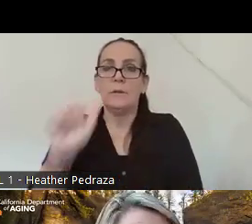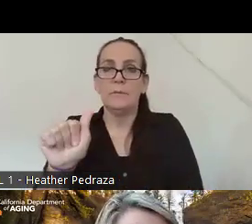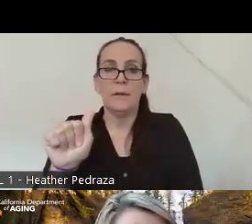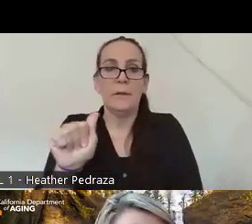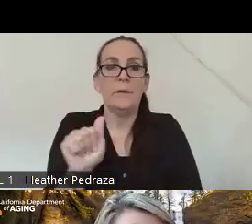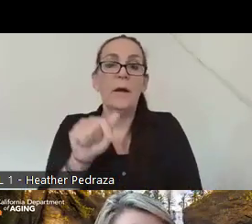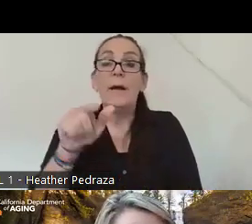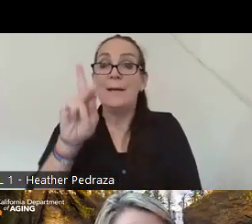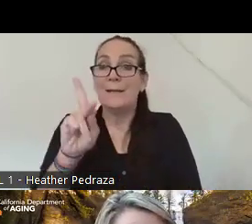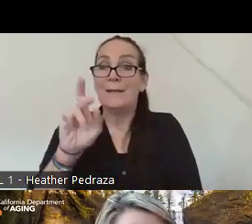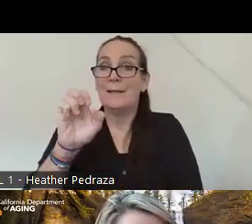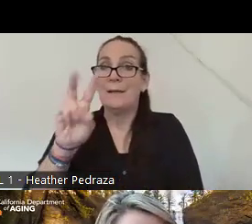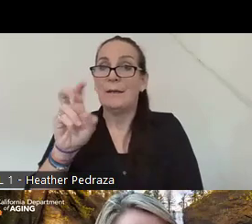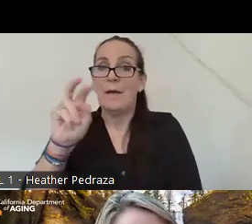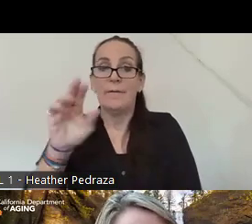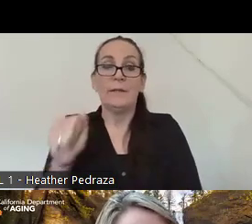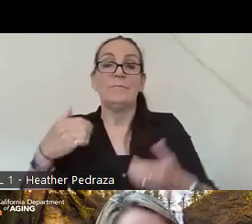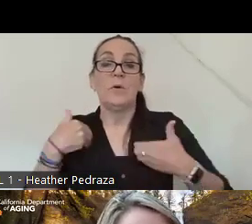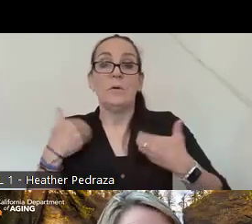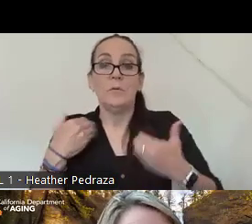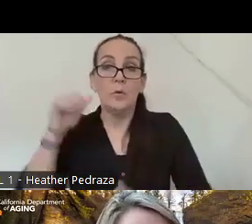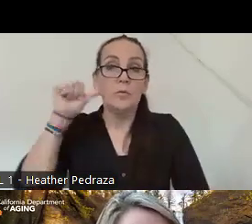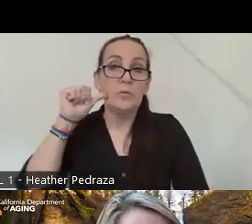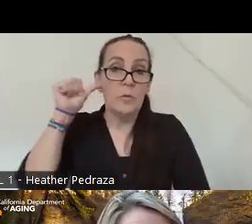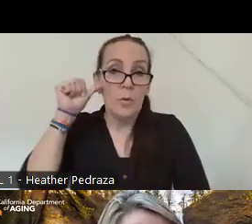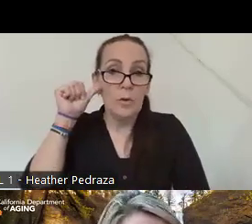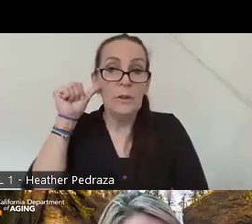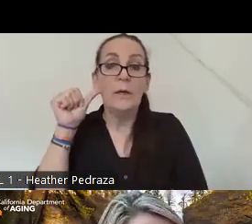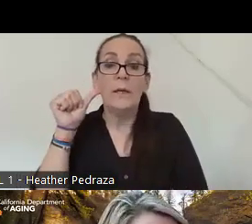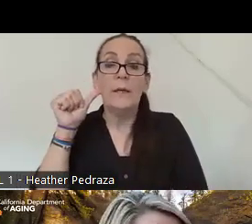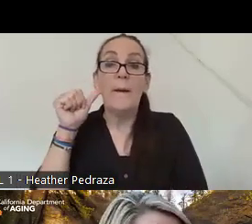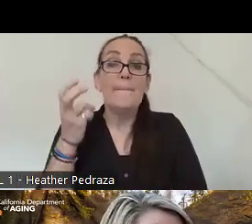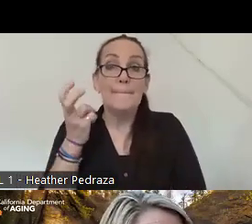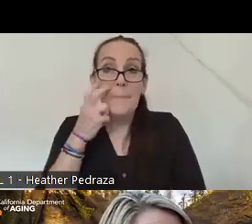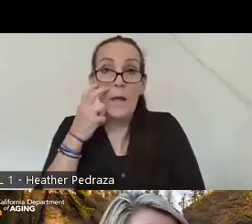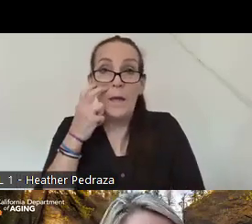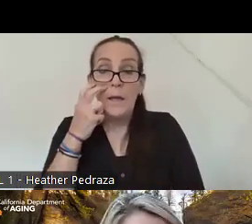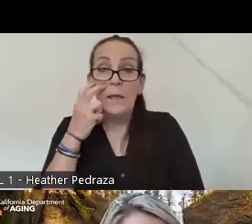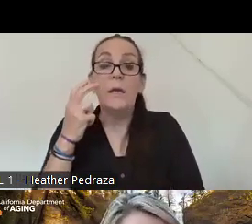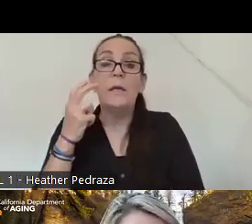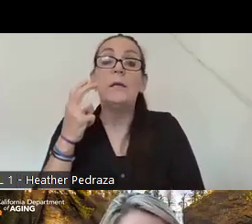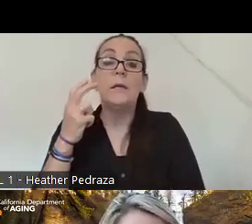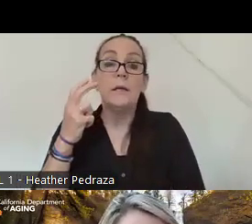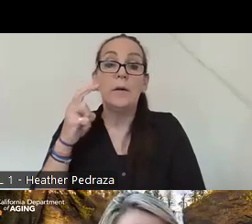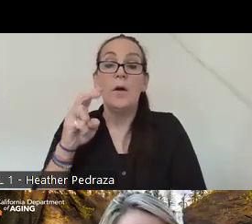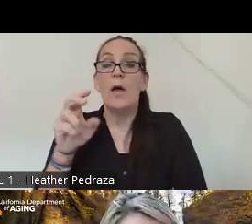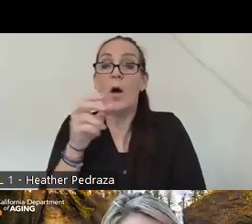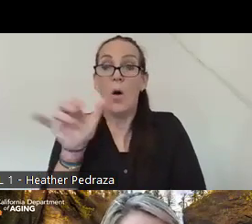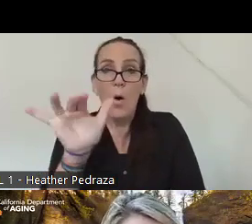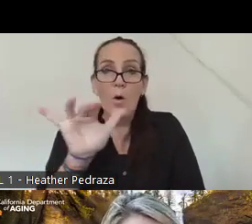adult who was born is blind and who also